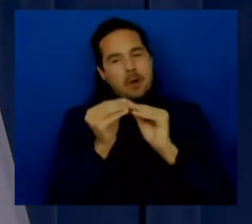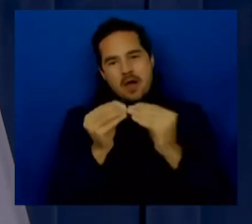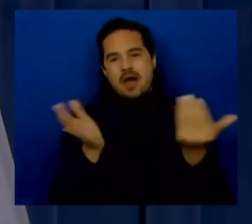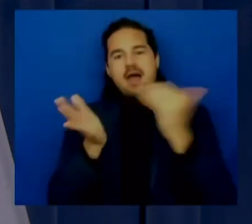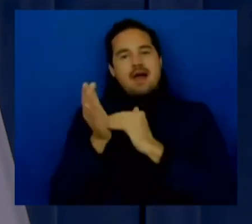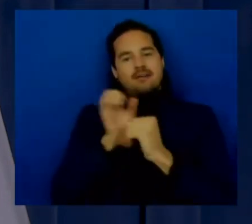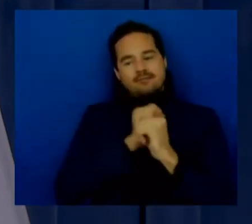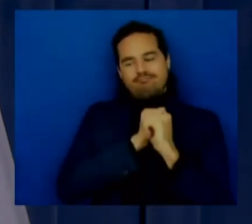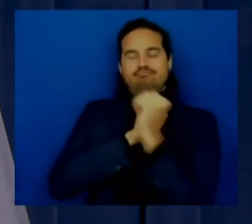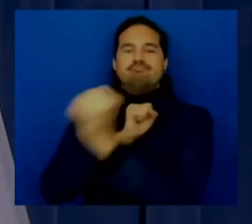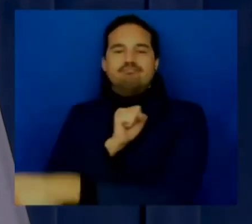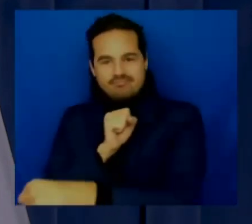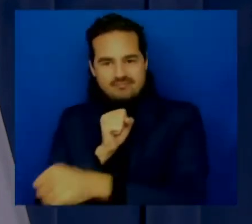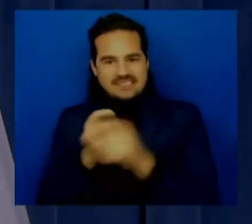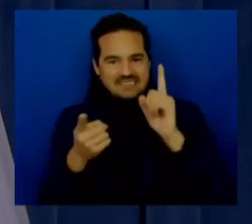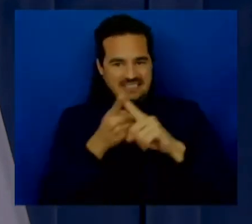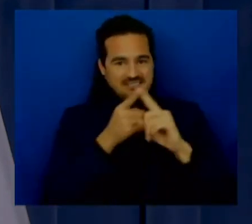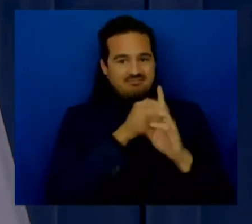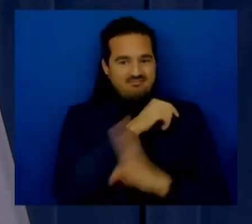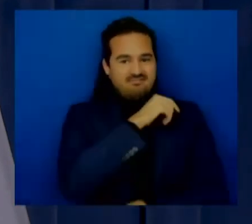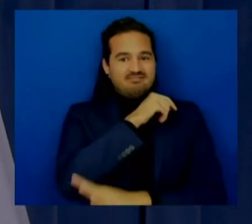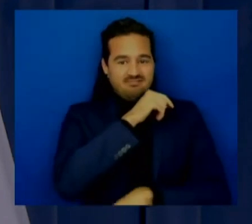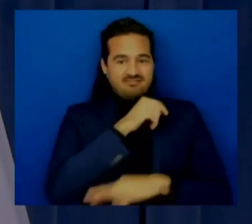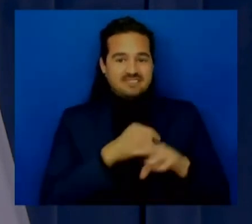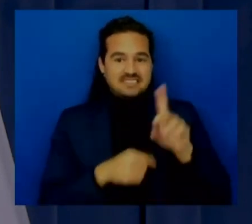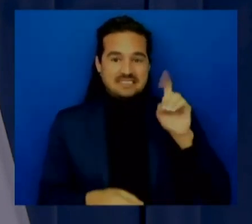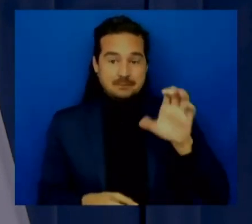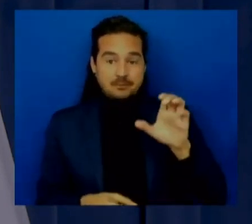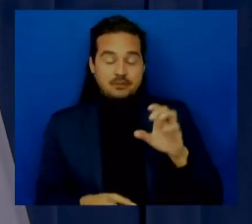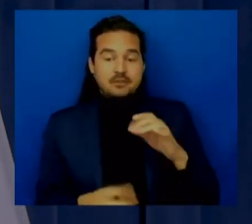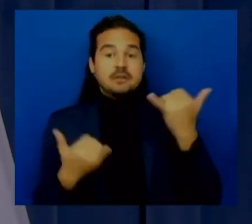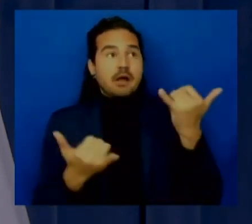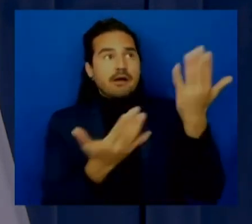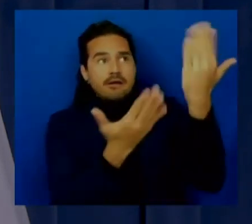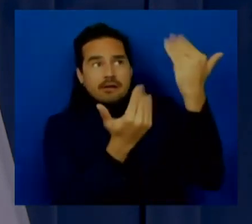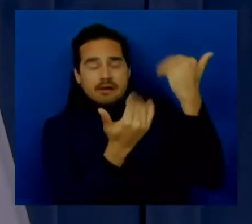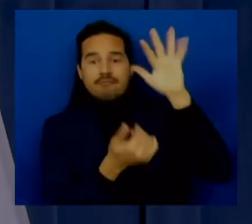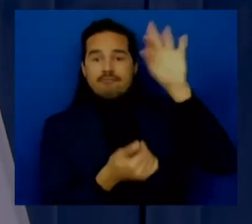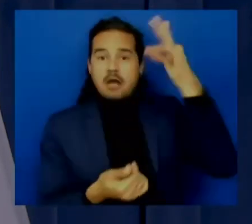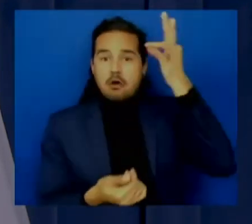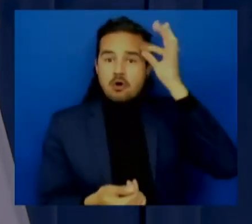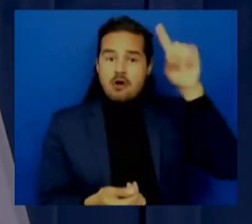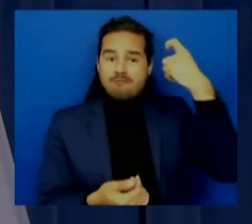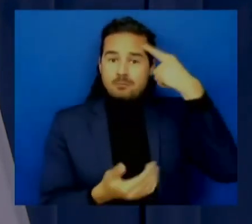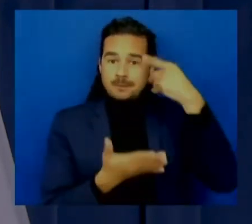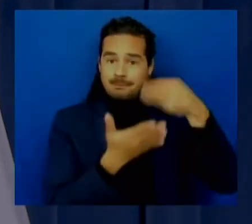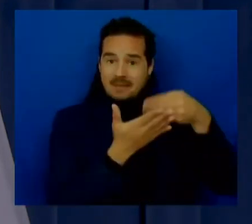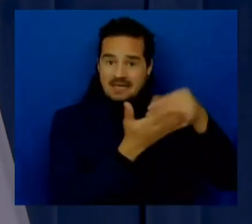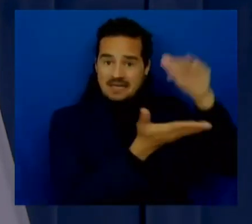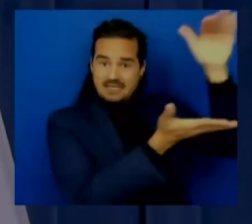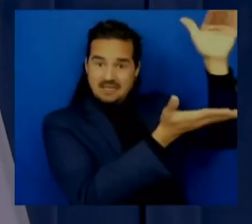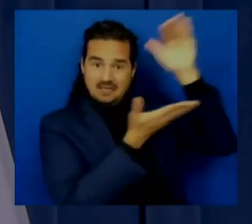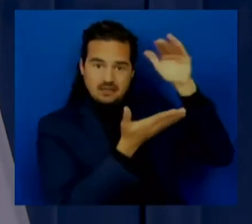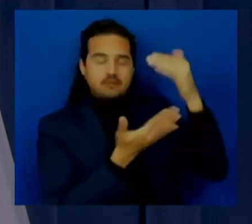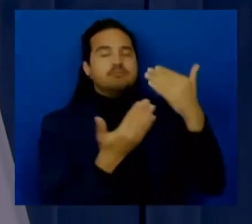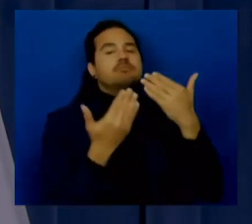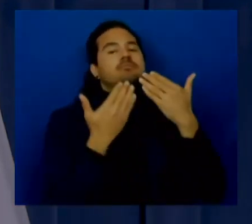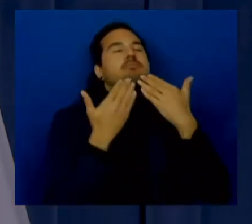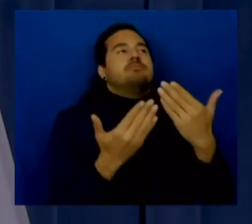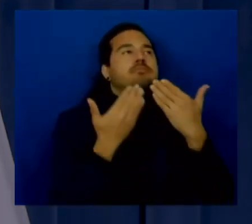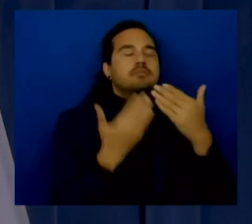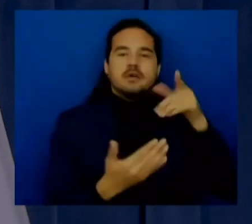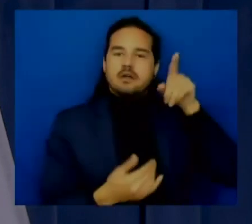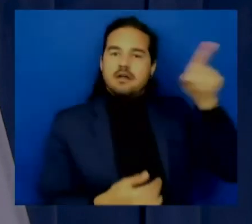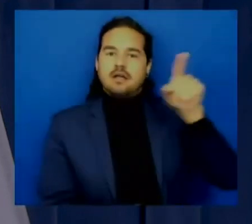Nancy Pelosi. Thank you for her leadership, making sure that those dollars were here, the $1.5 billion